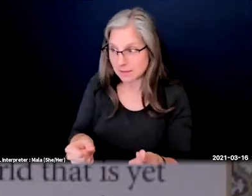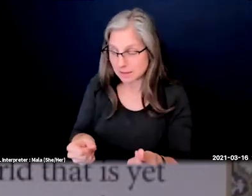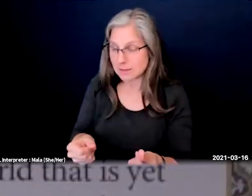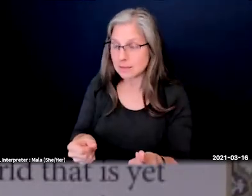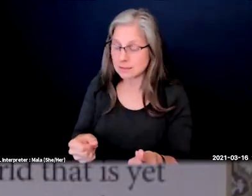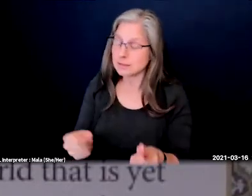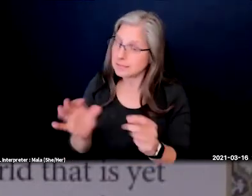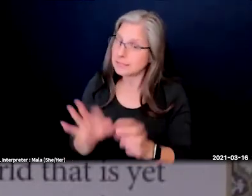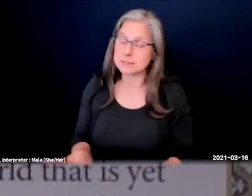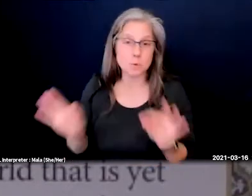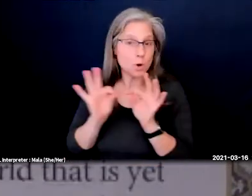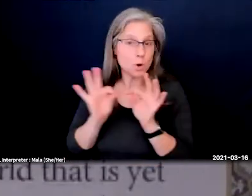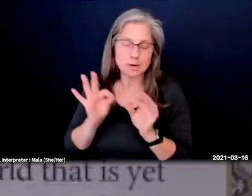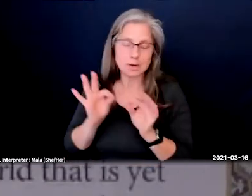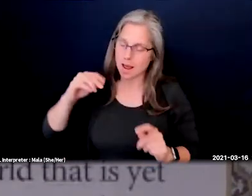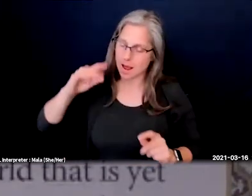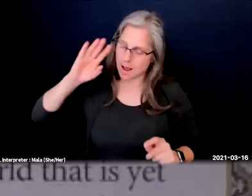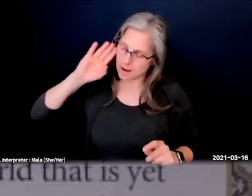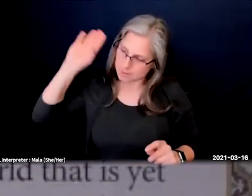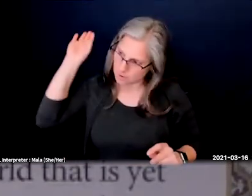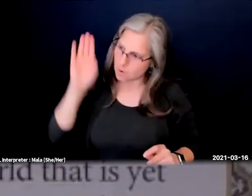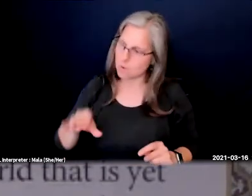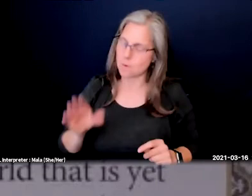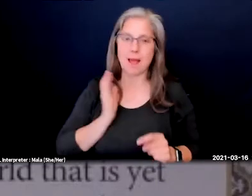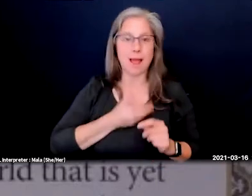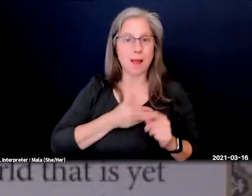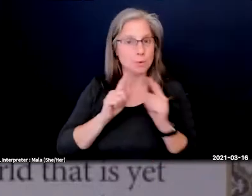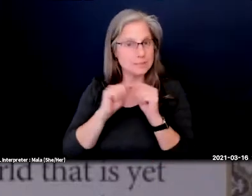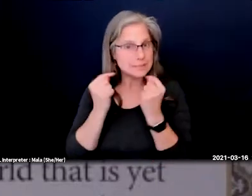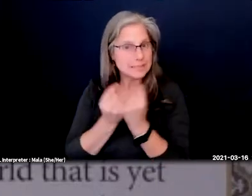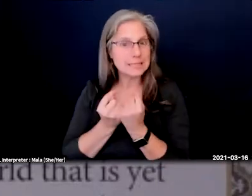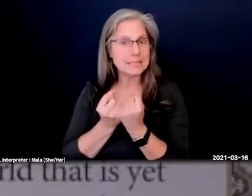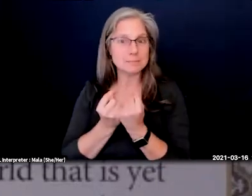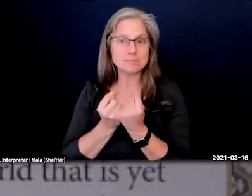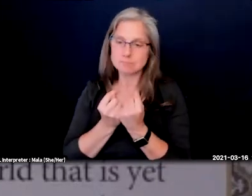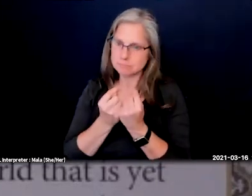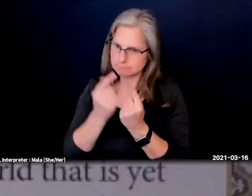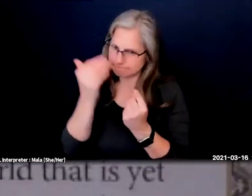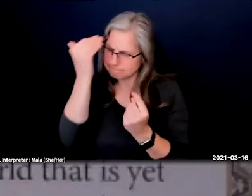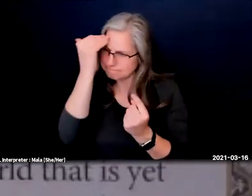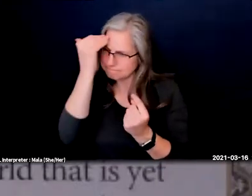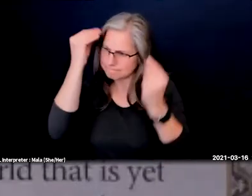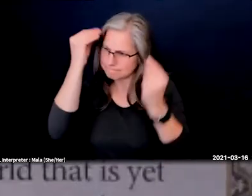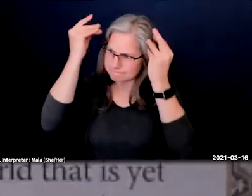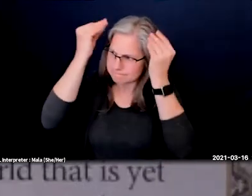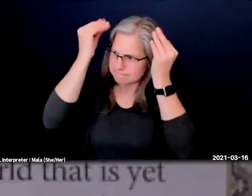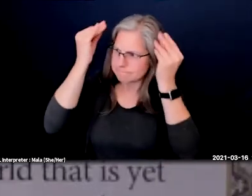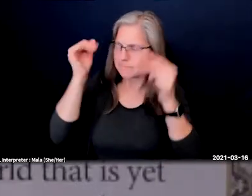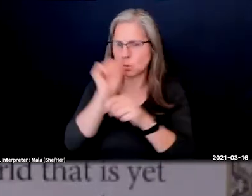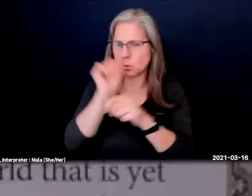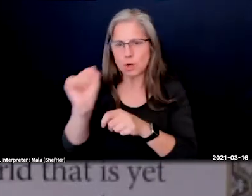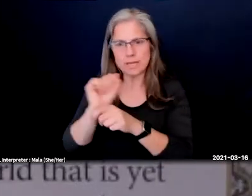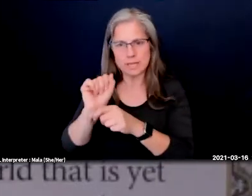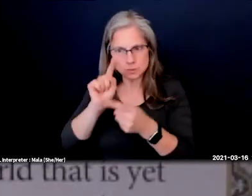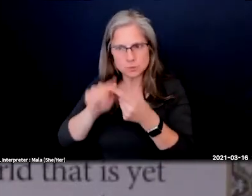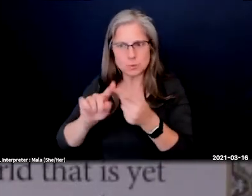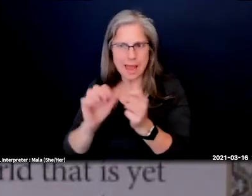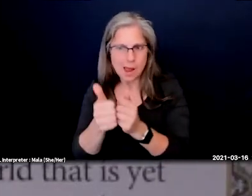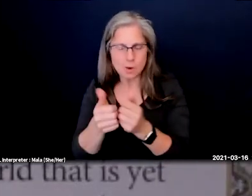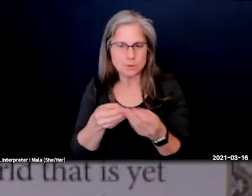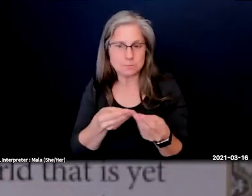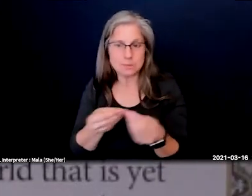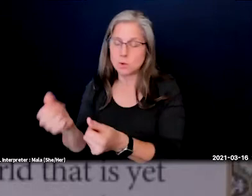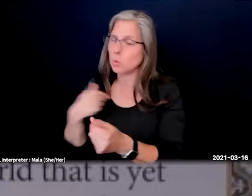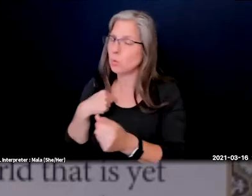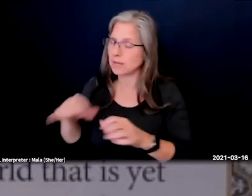really important. And I know that our team is on that and getting, and working towards that. We can